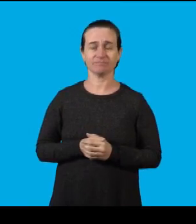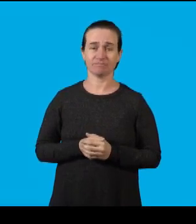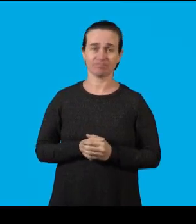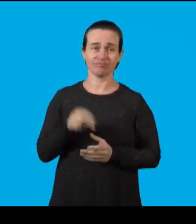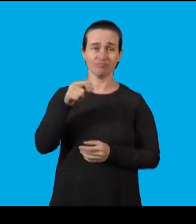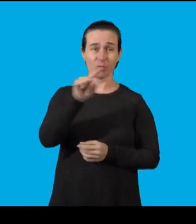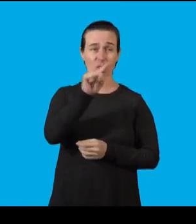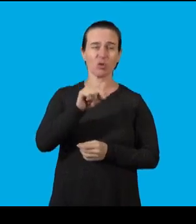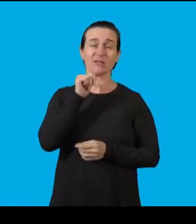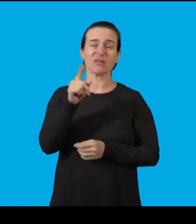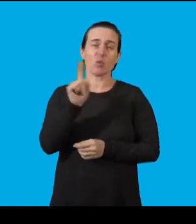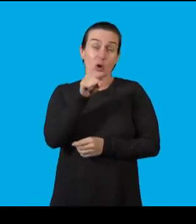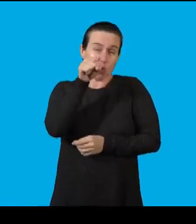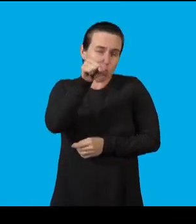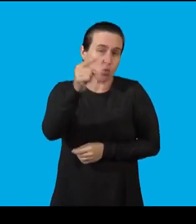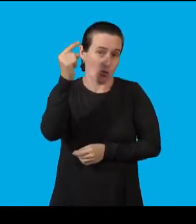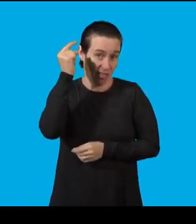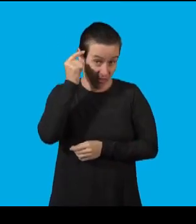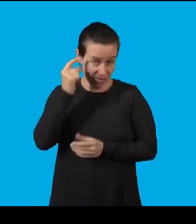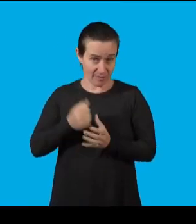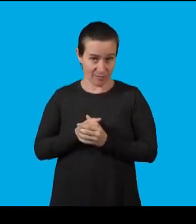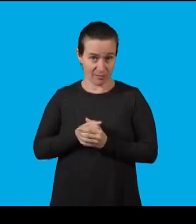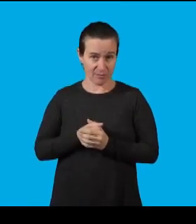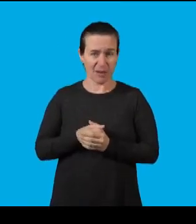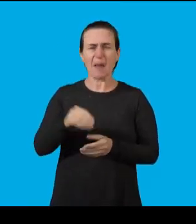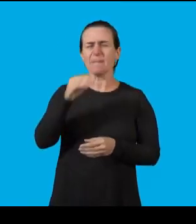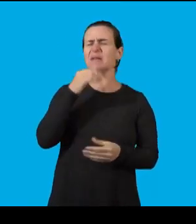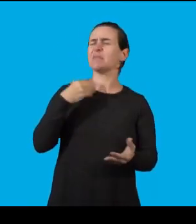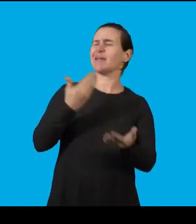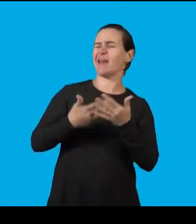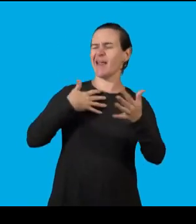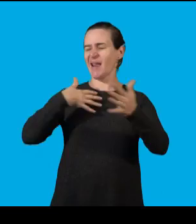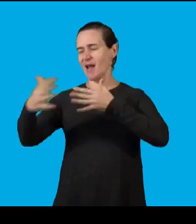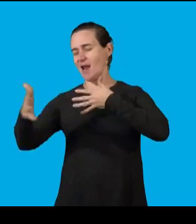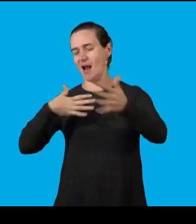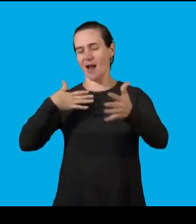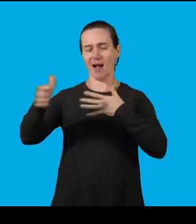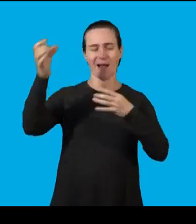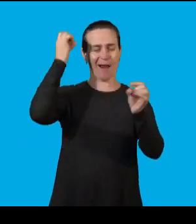just because the question says, what do you think, it doesn't mean anything goes.